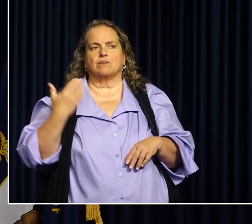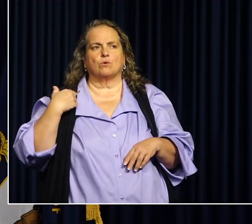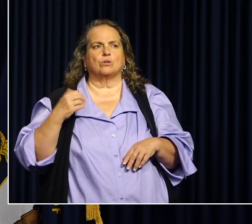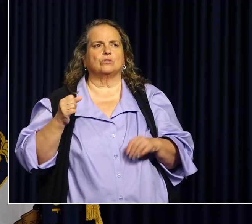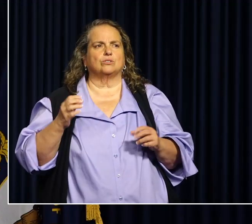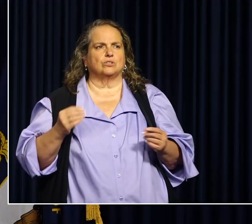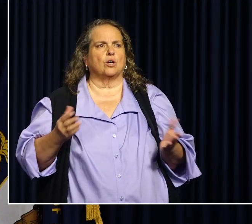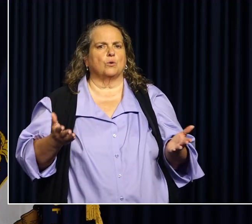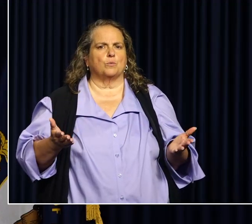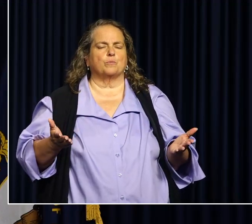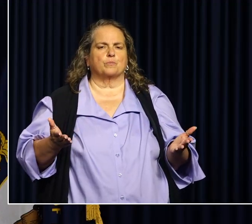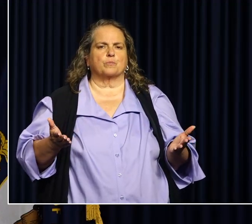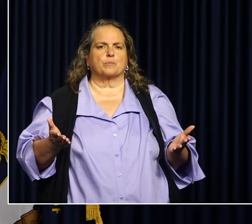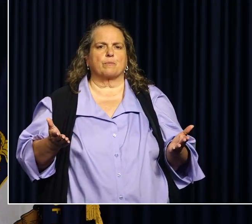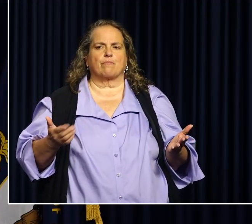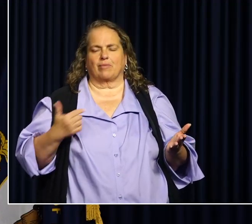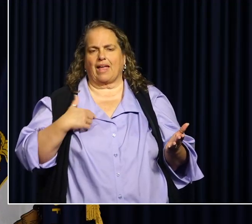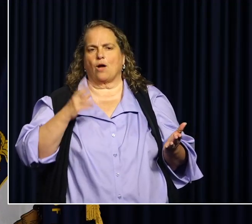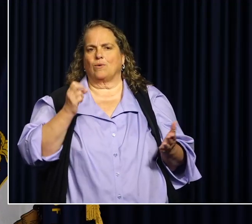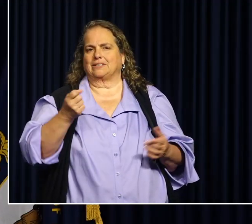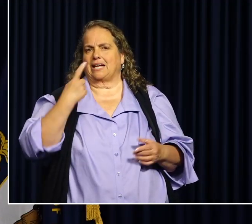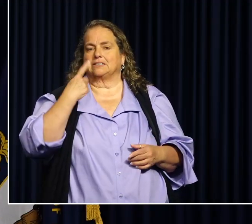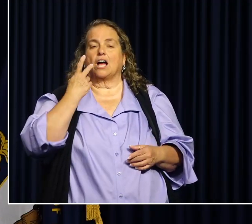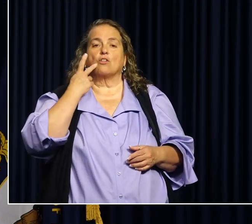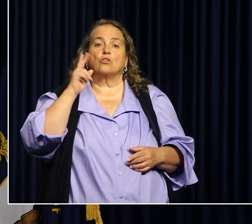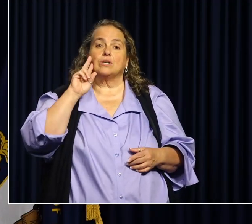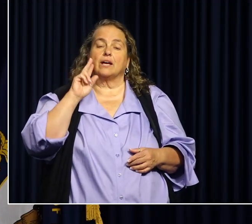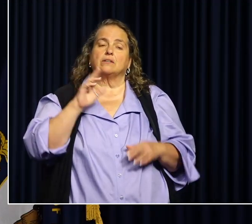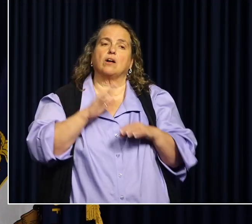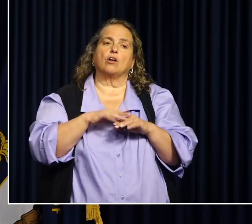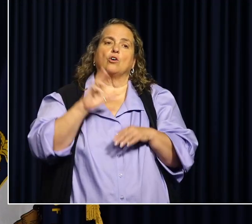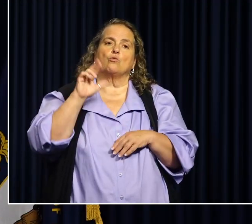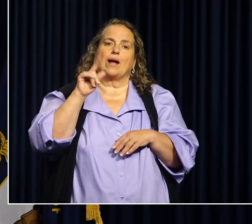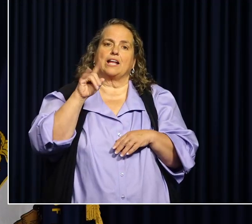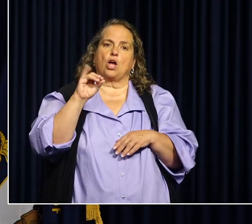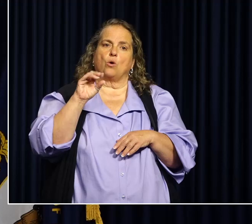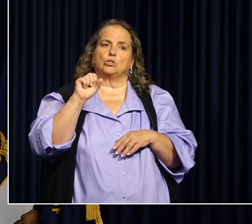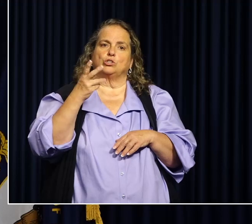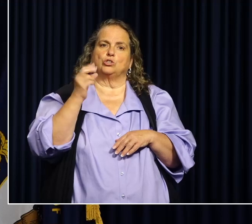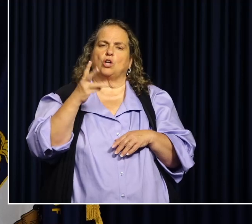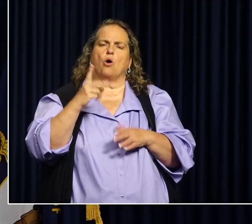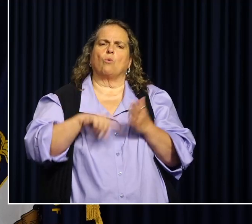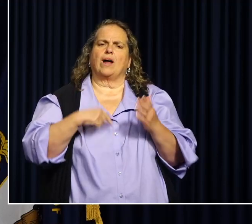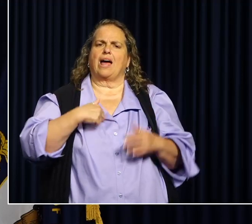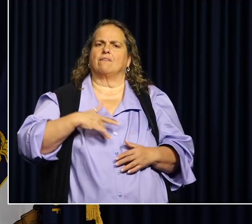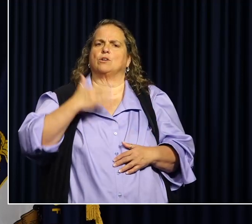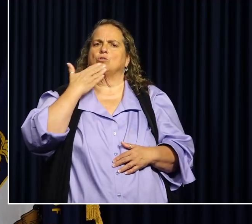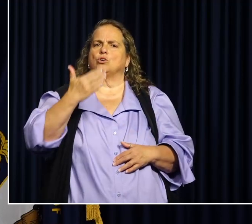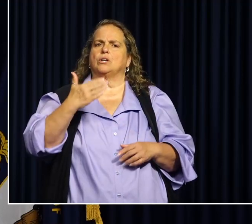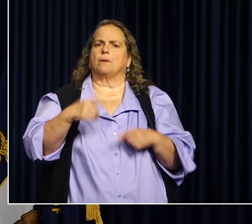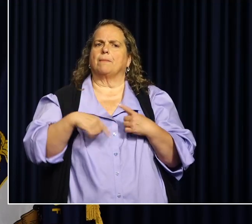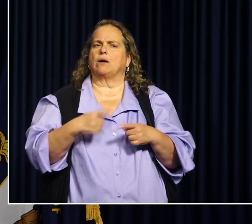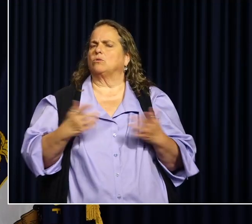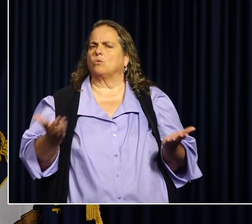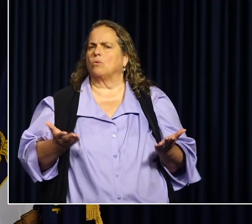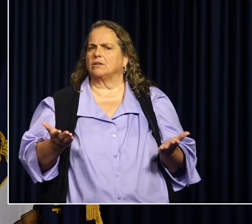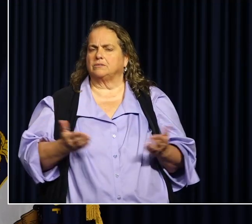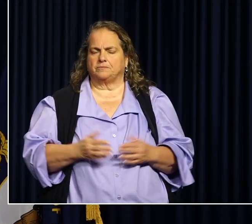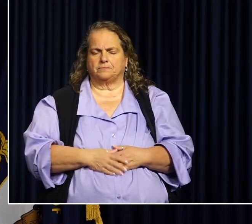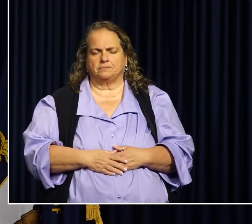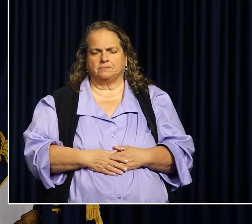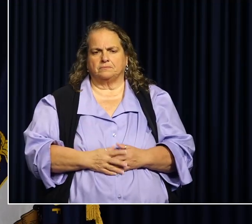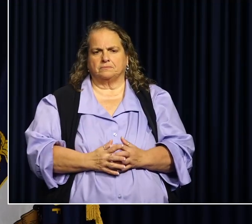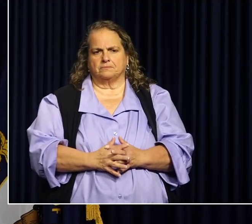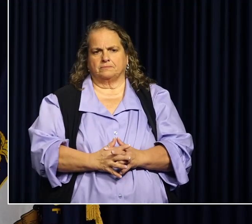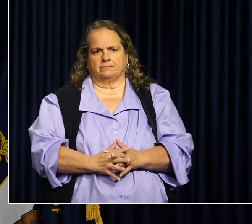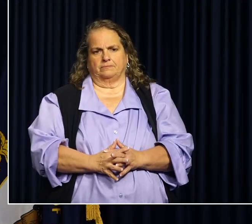I was asked the other day on a radio show what I felt good about. And my job is